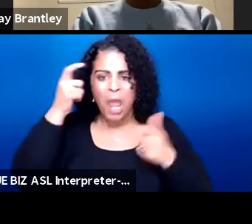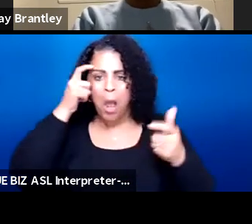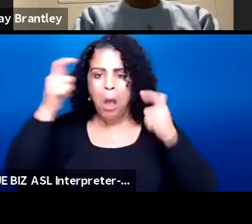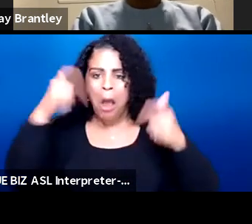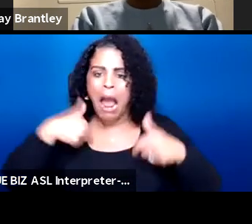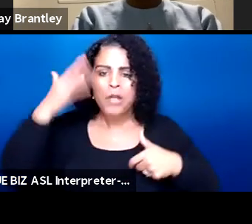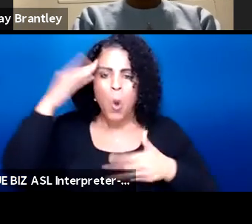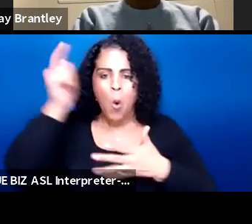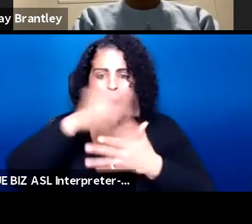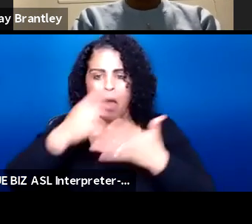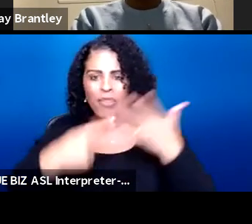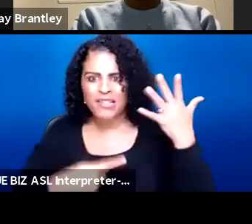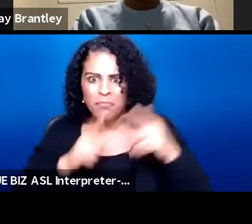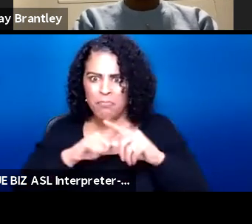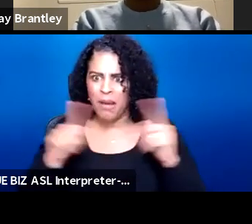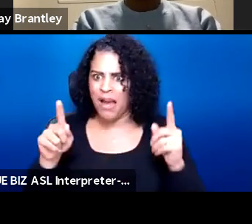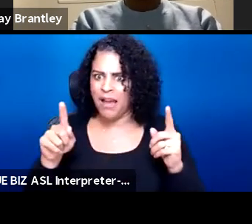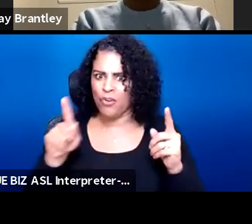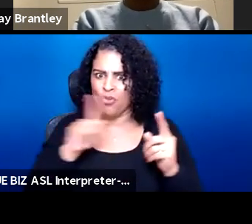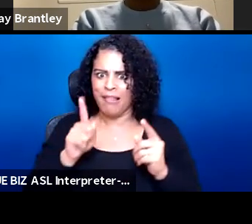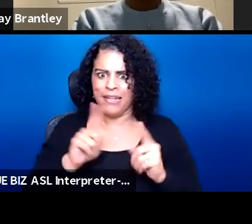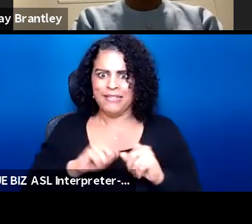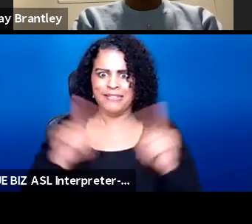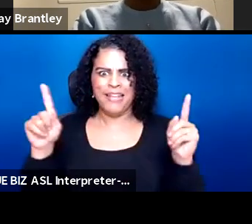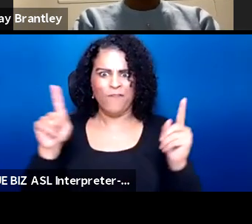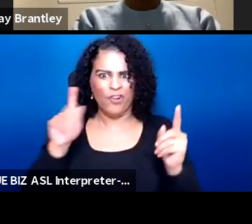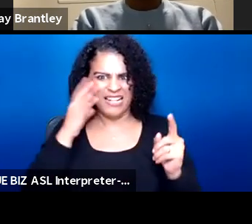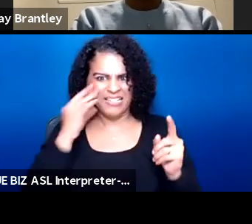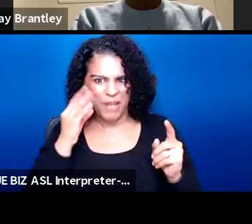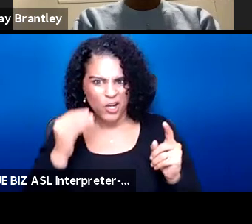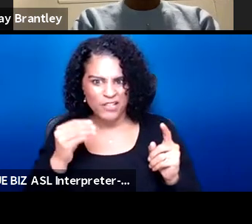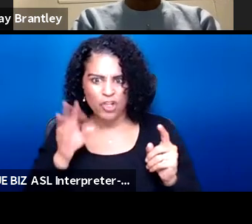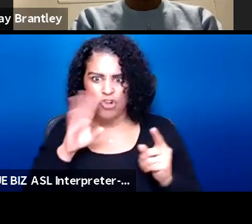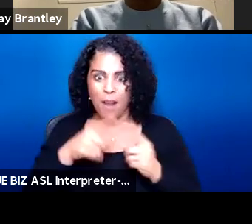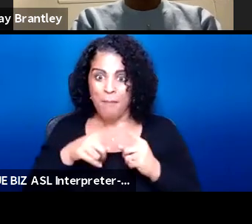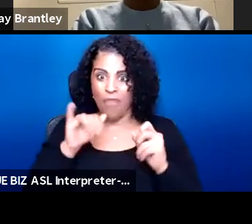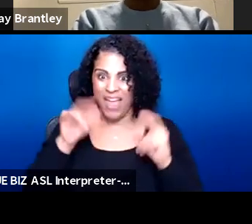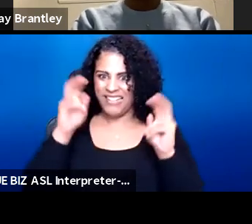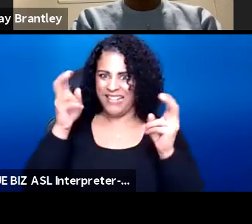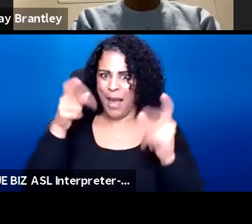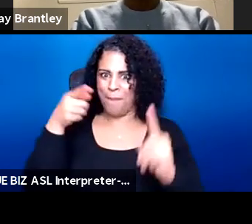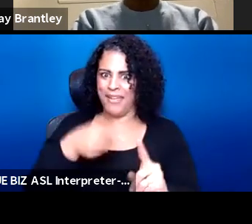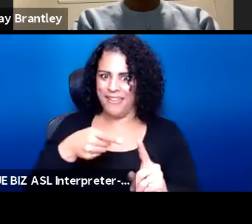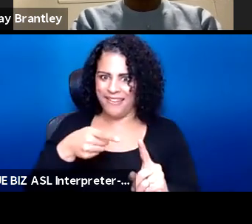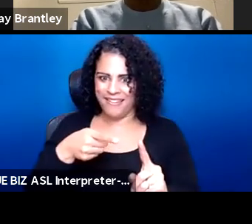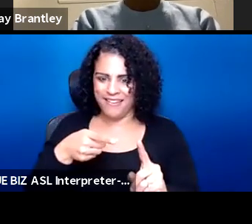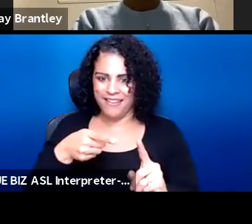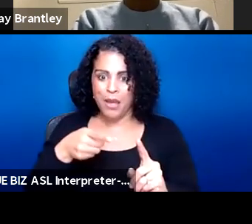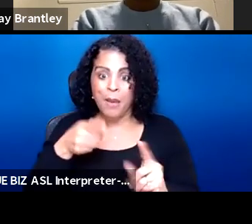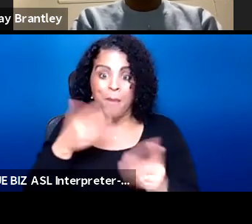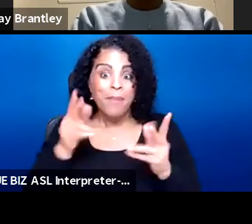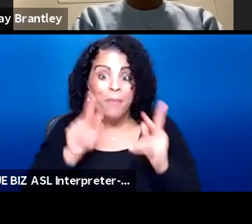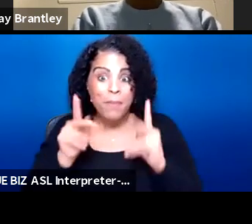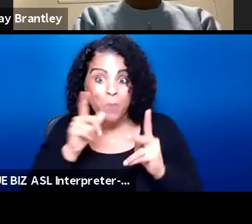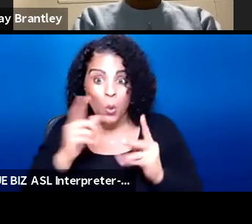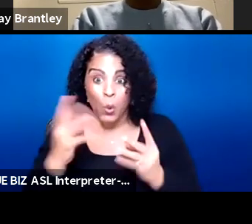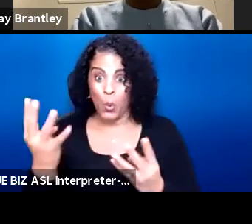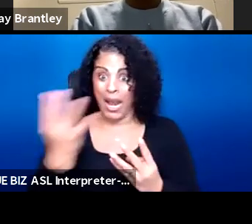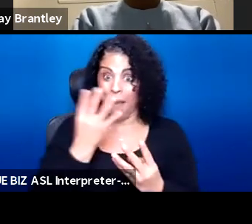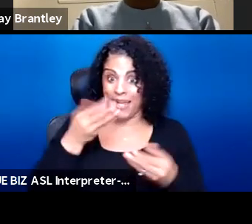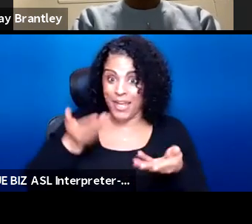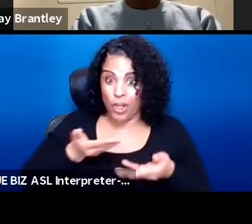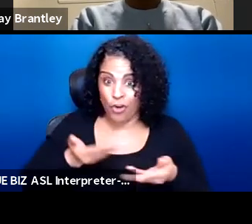but then it's a whole different experience when you're talking about the topic at hand, or the people who are coming to this space